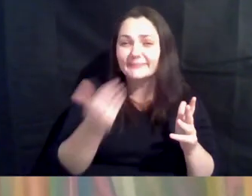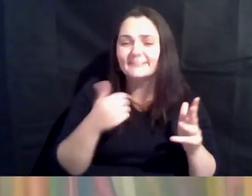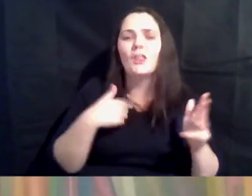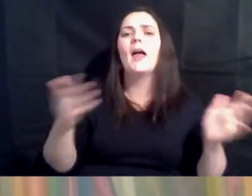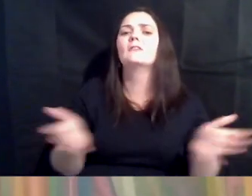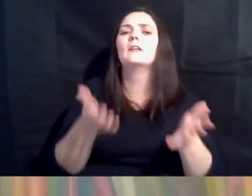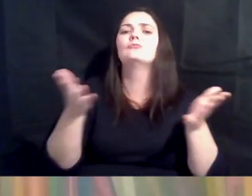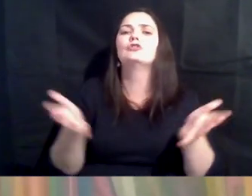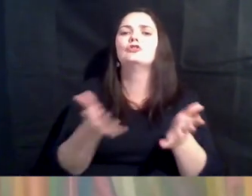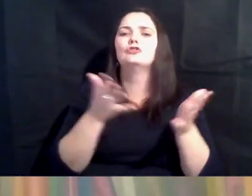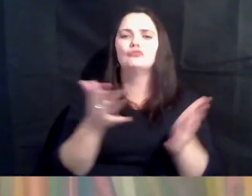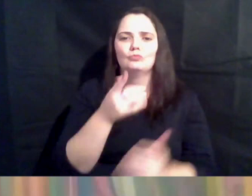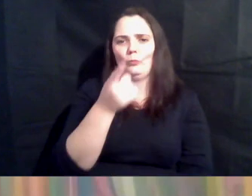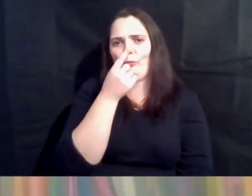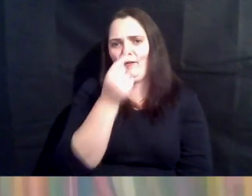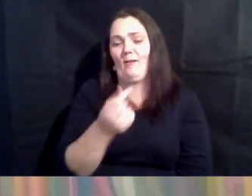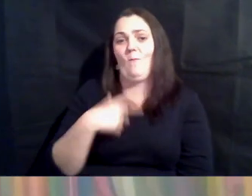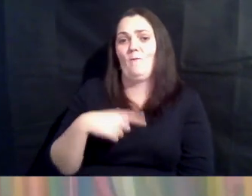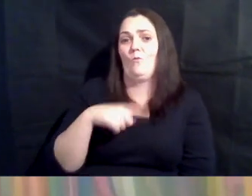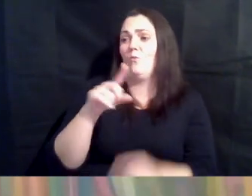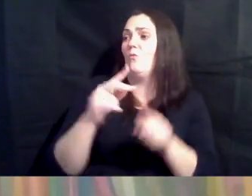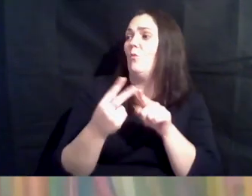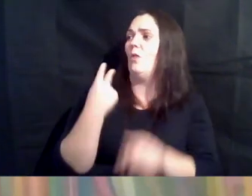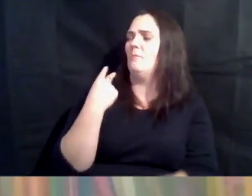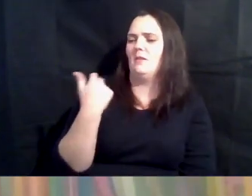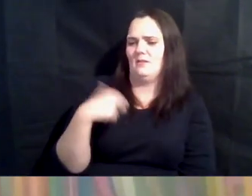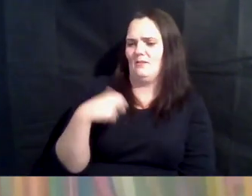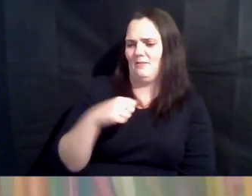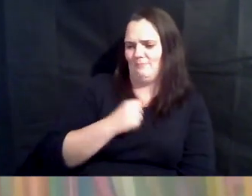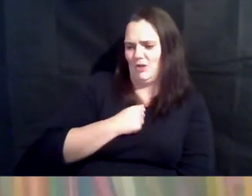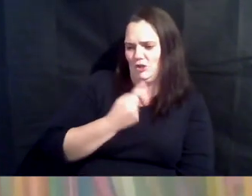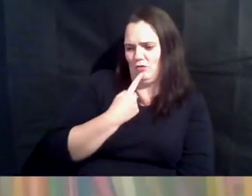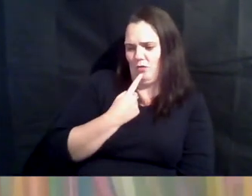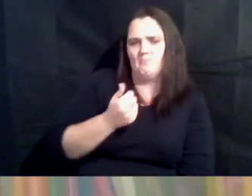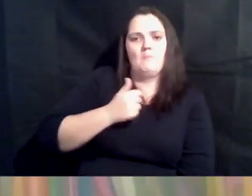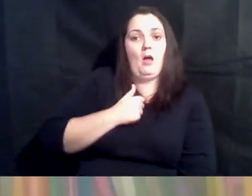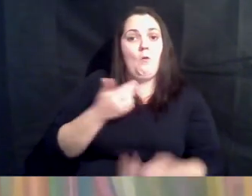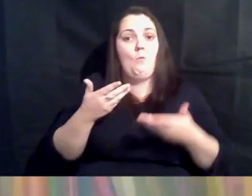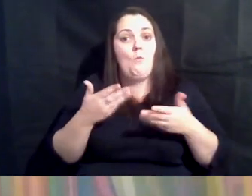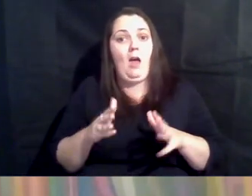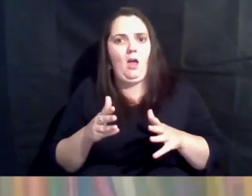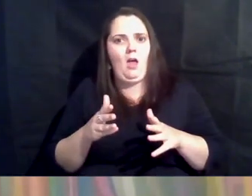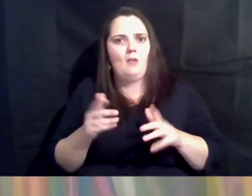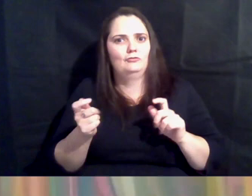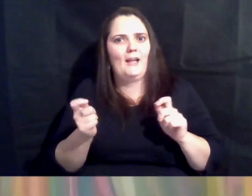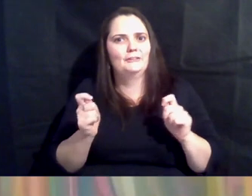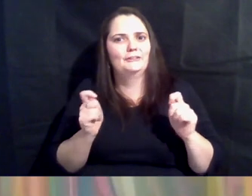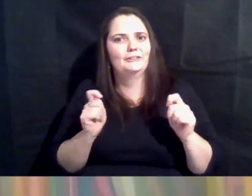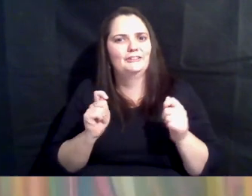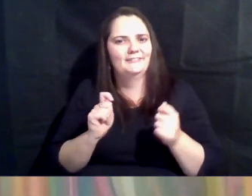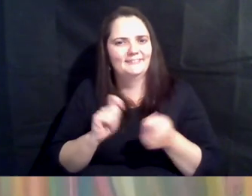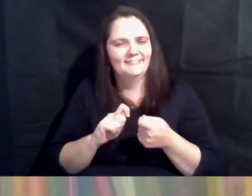that, because it's awesome when you can look back even on how your style might evolve by doing this activity every